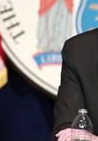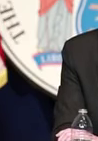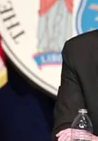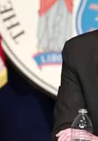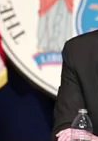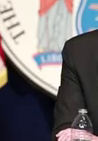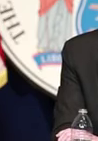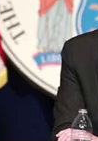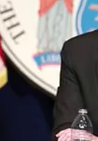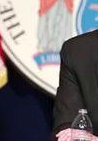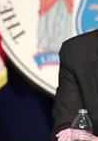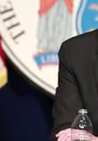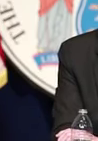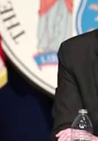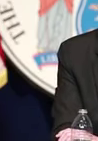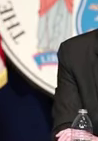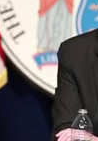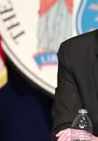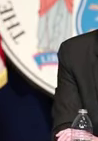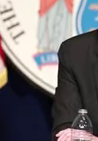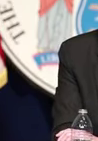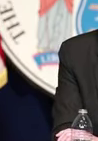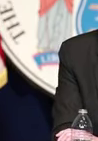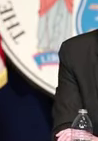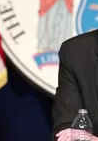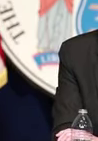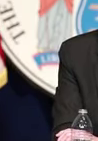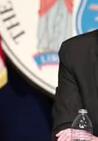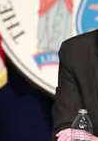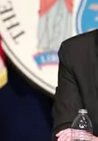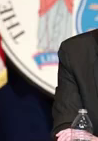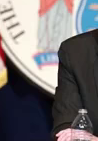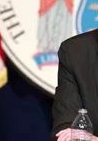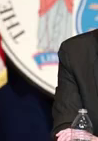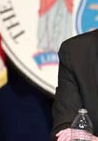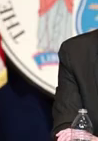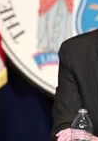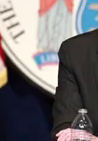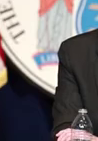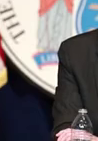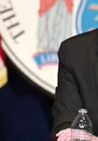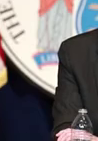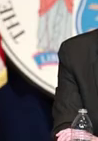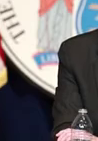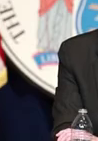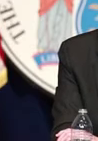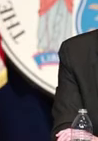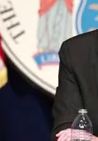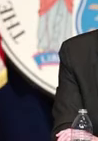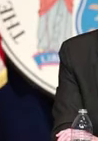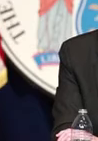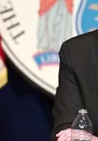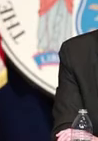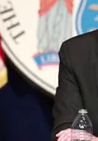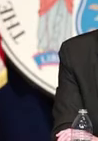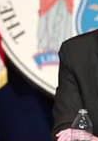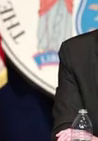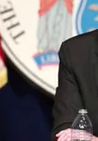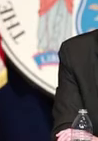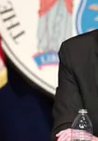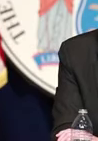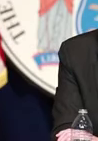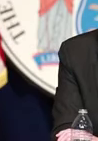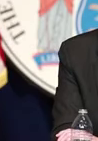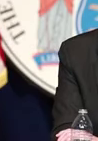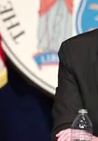mother's footsteps as the president of Williams College, and her family, thank you for sharing Ruth with us. Her leadership